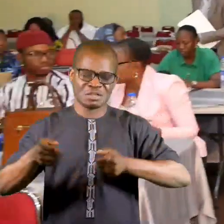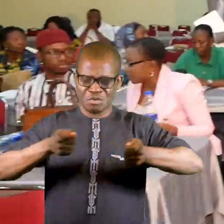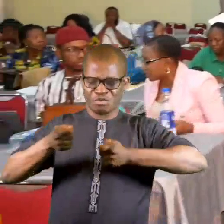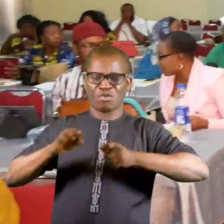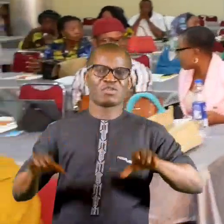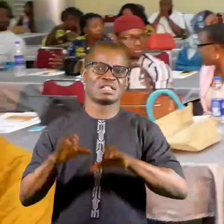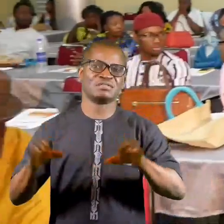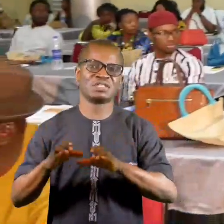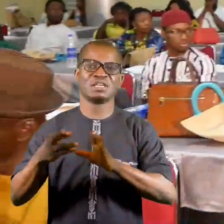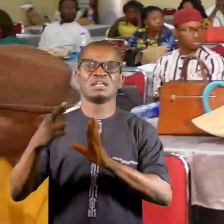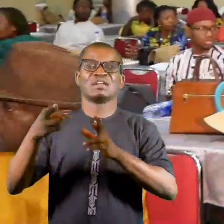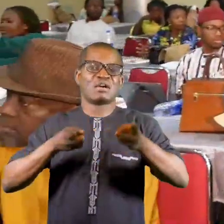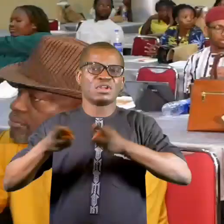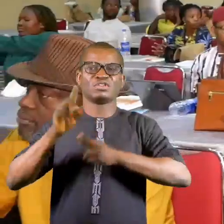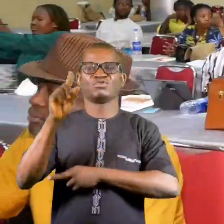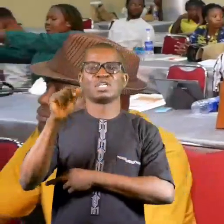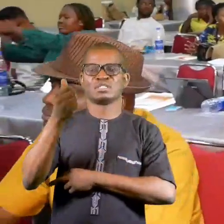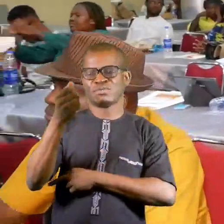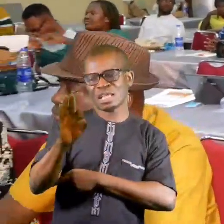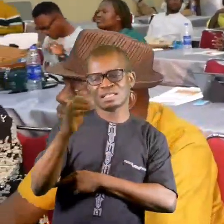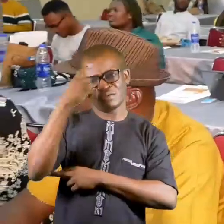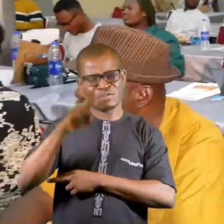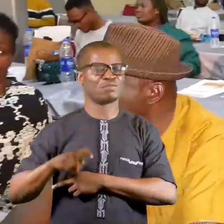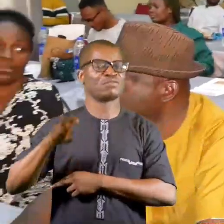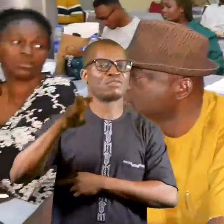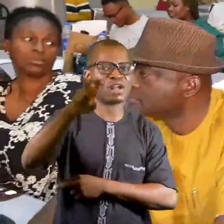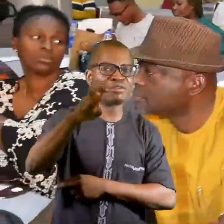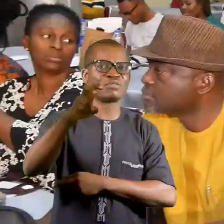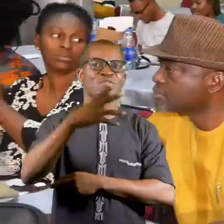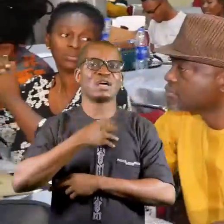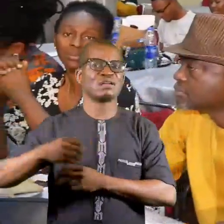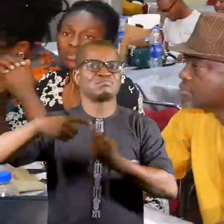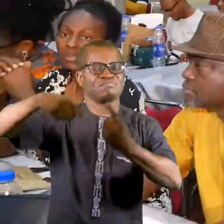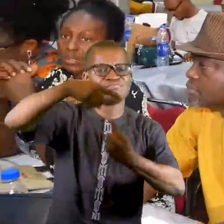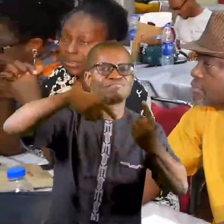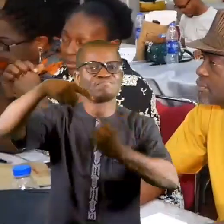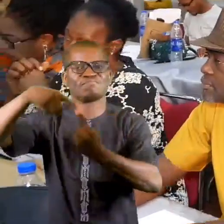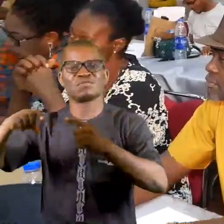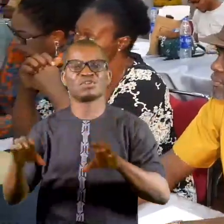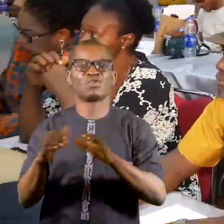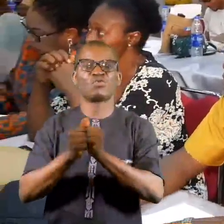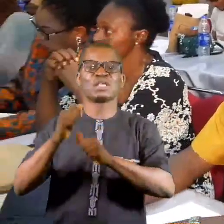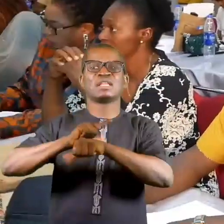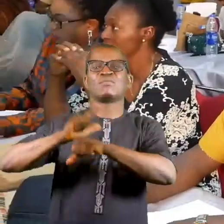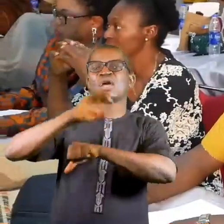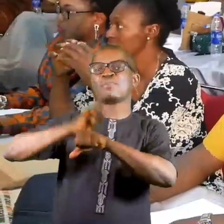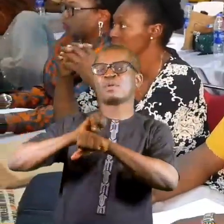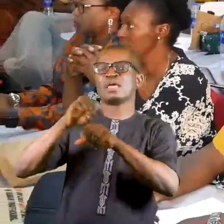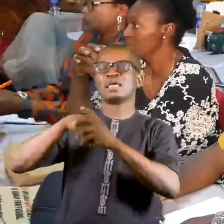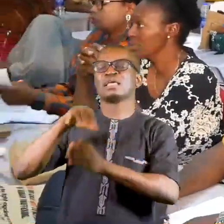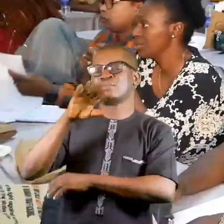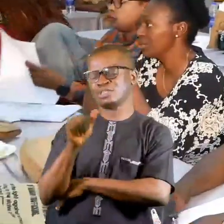of Organizations and Centers Regulation 2019 for travel and tour operators and as well as labor recruiters in